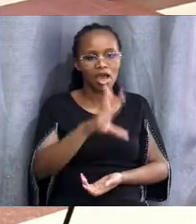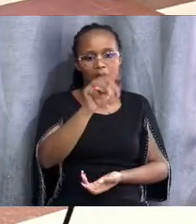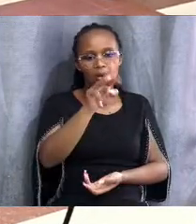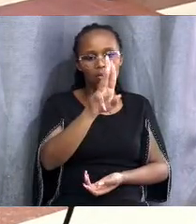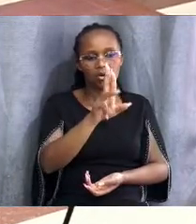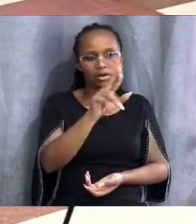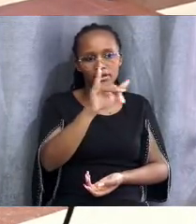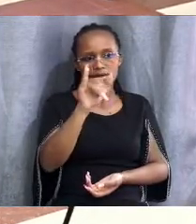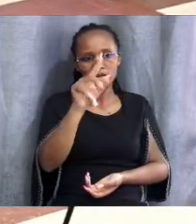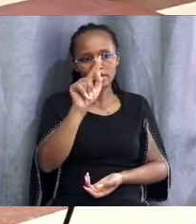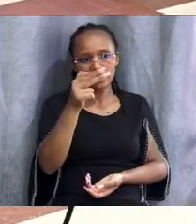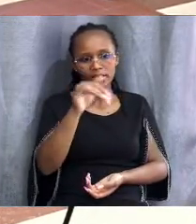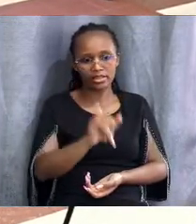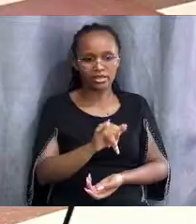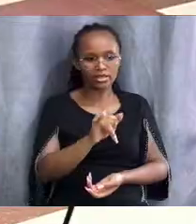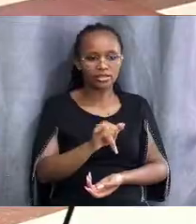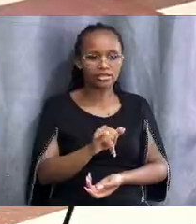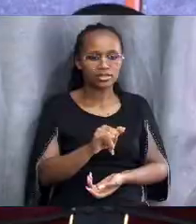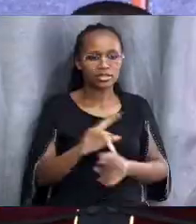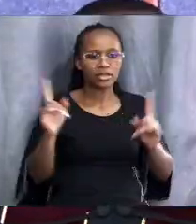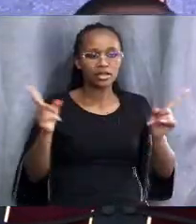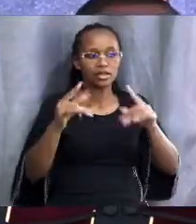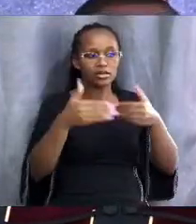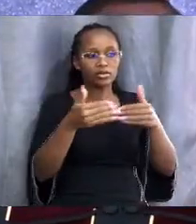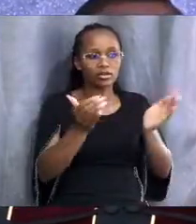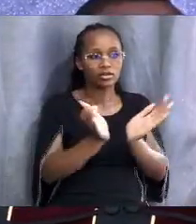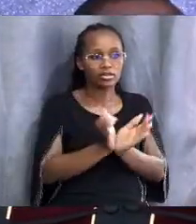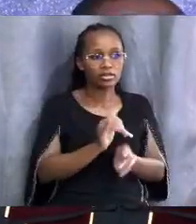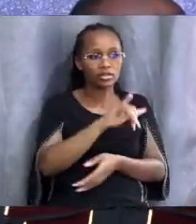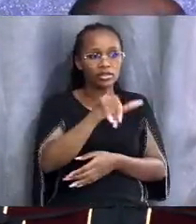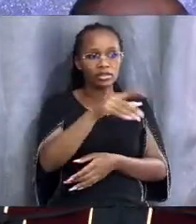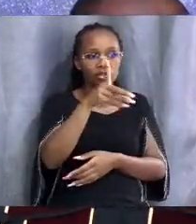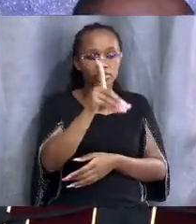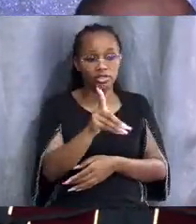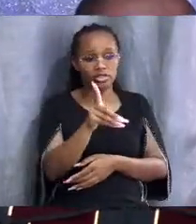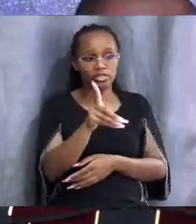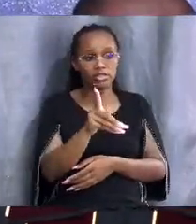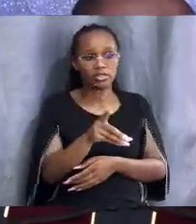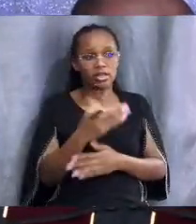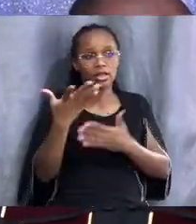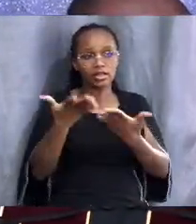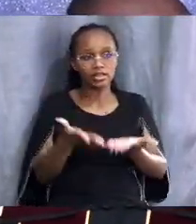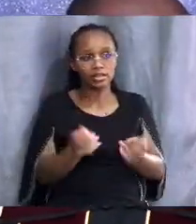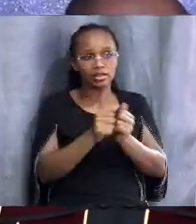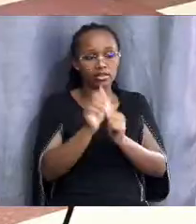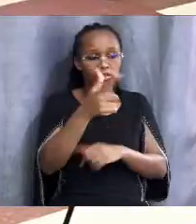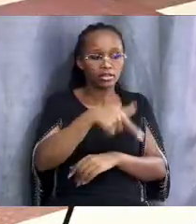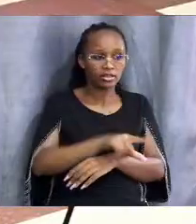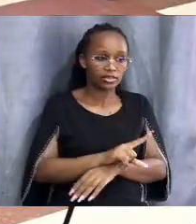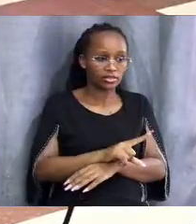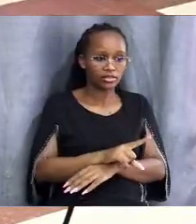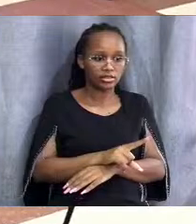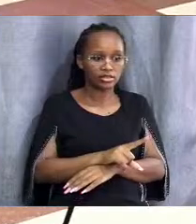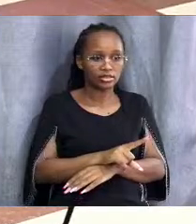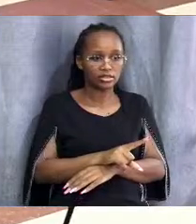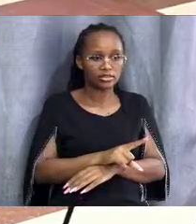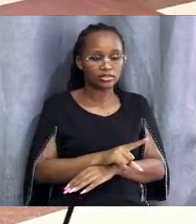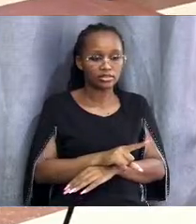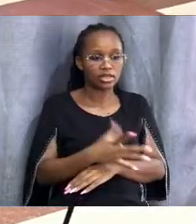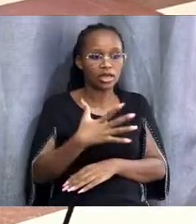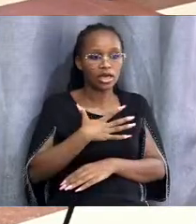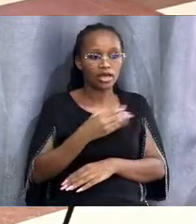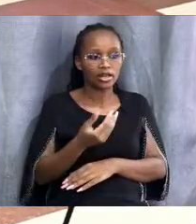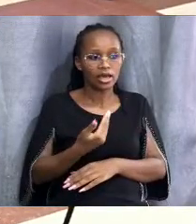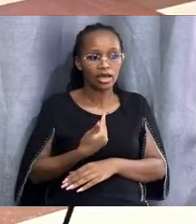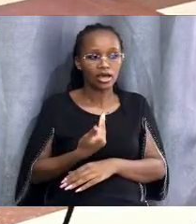Susan Wanjiro Muriithi. She shepherds the family of Jed Kamunya. She's there. And we